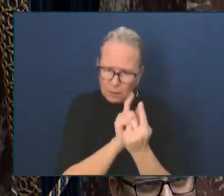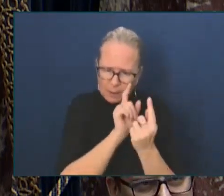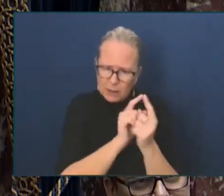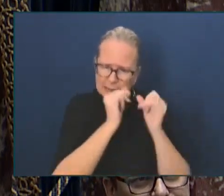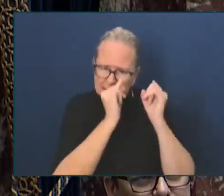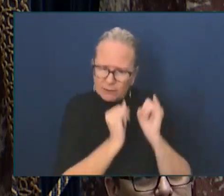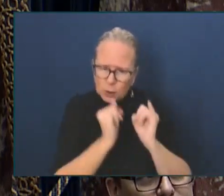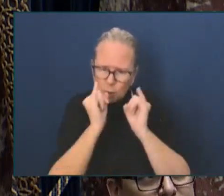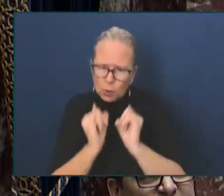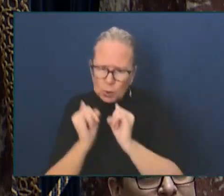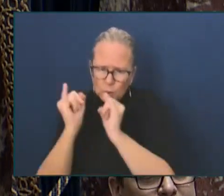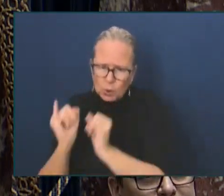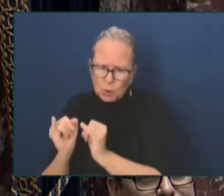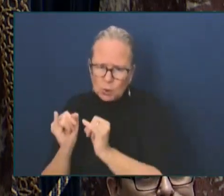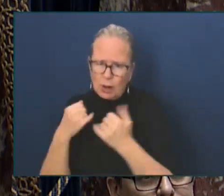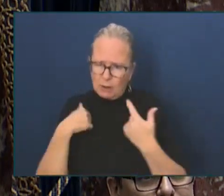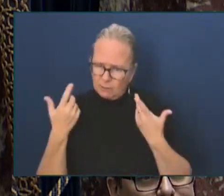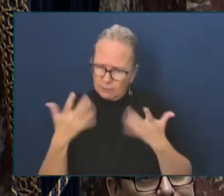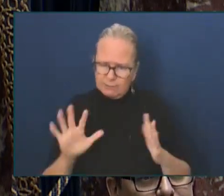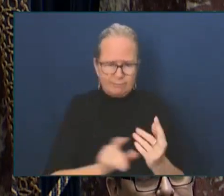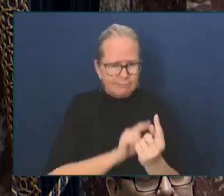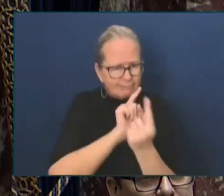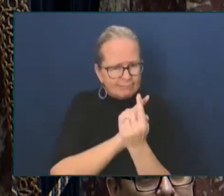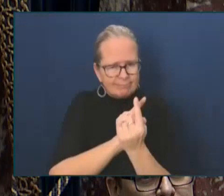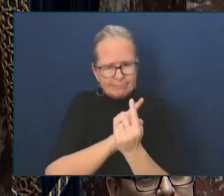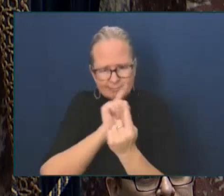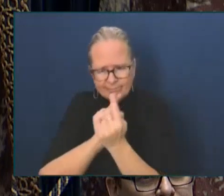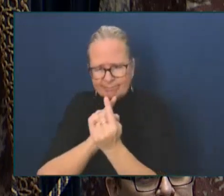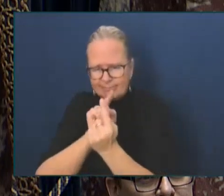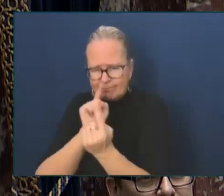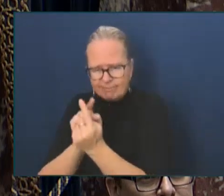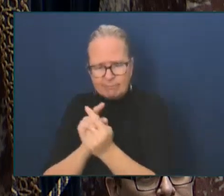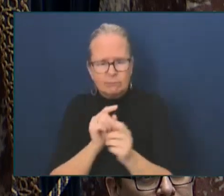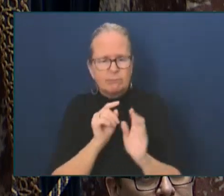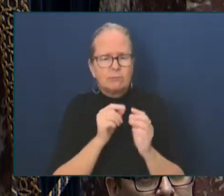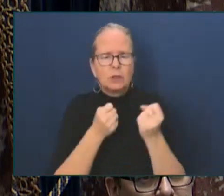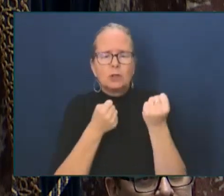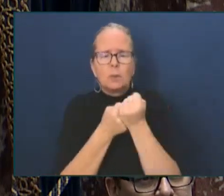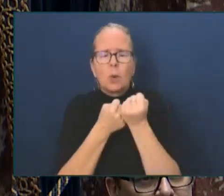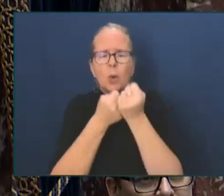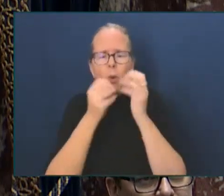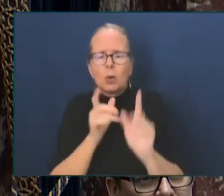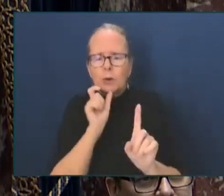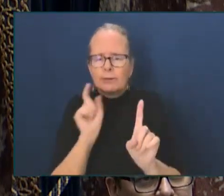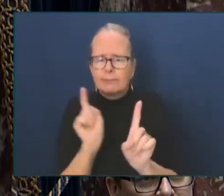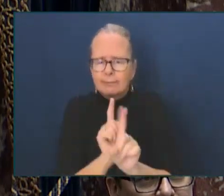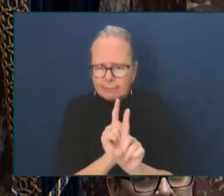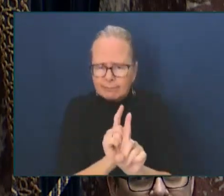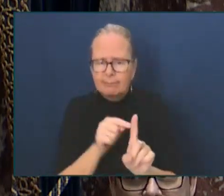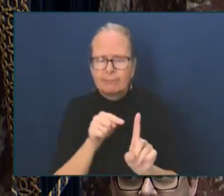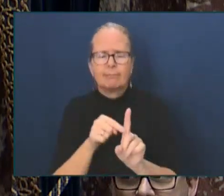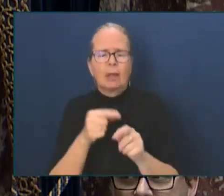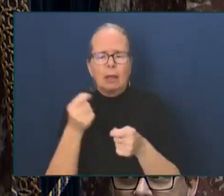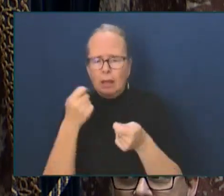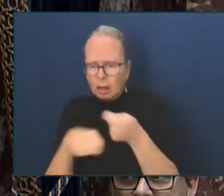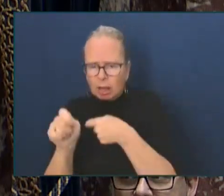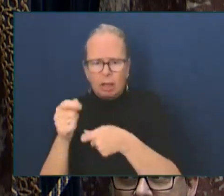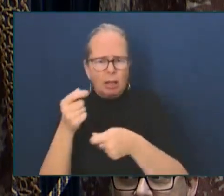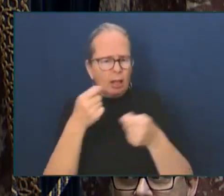rip them away from their care team. It's cruel, actually, Mr. Speaker.